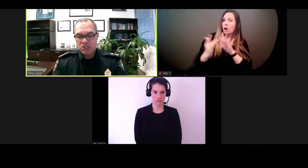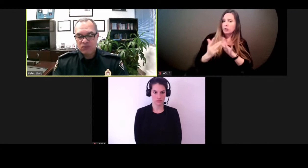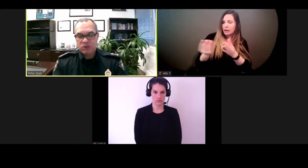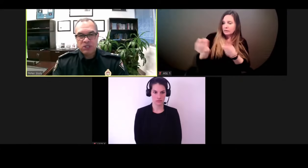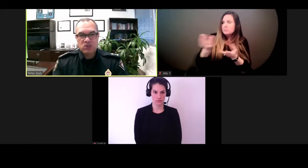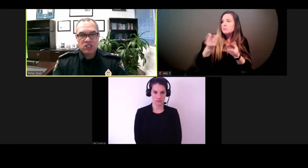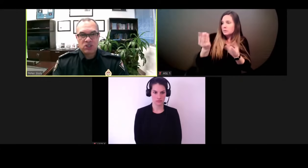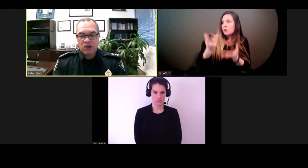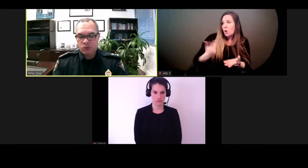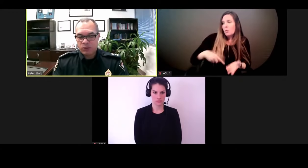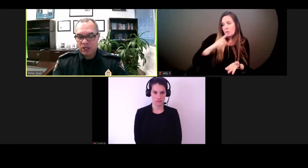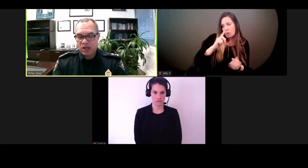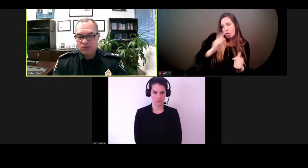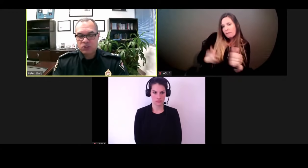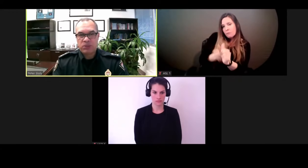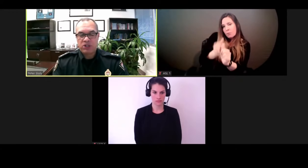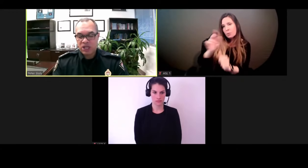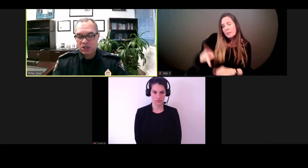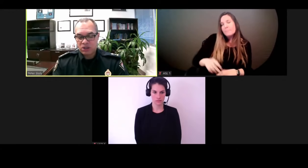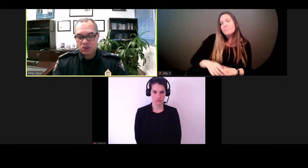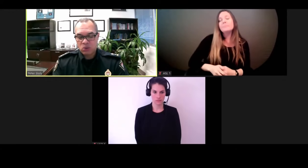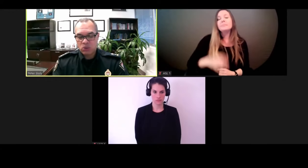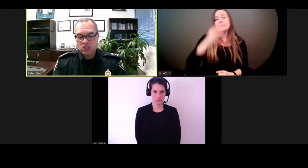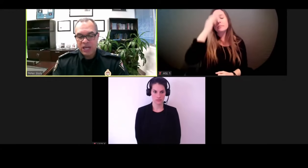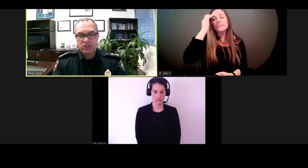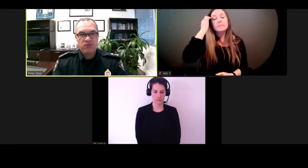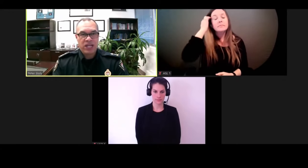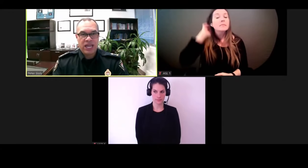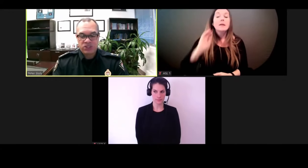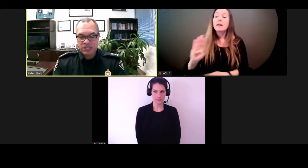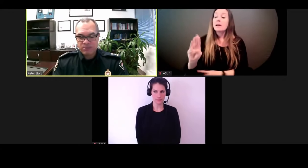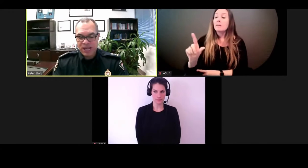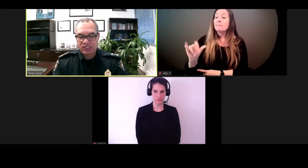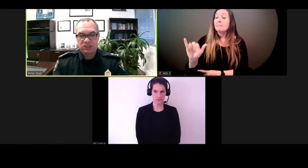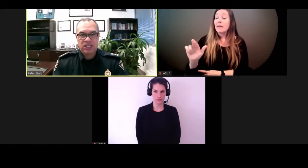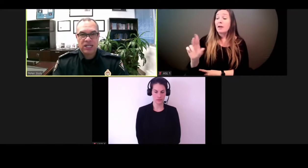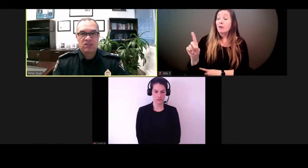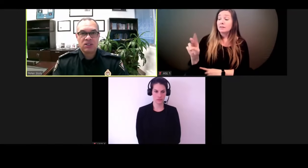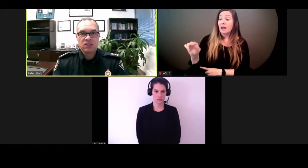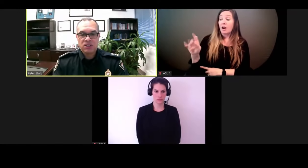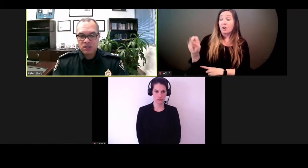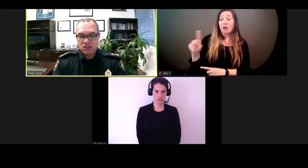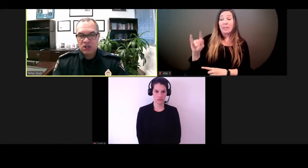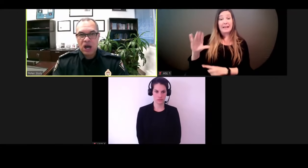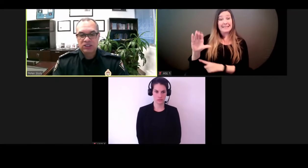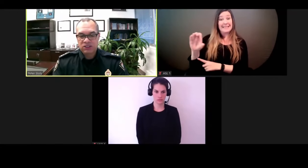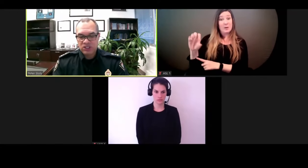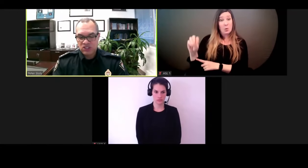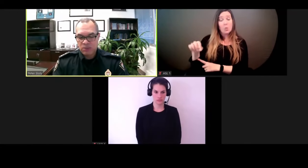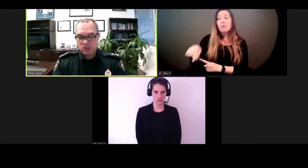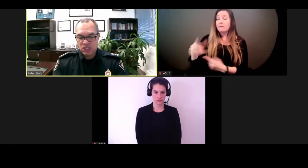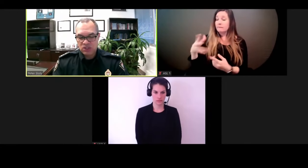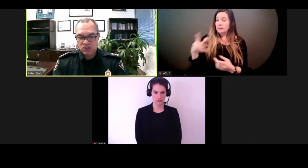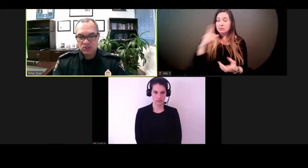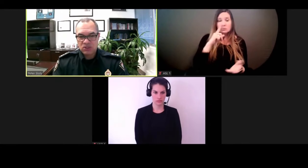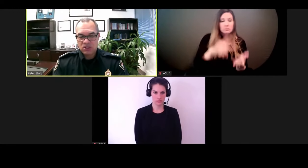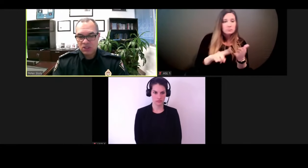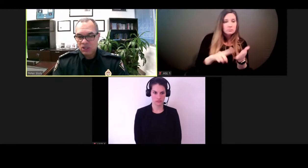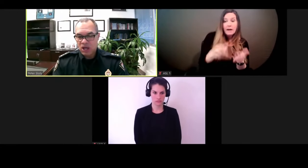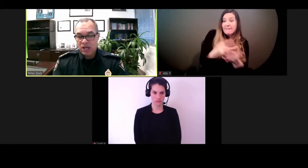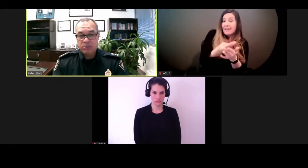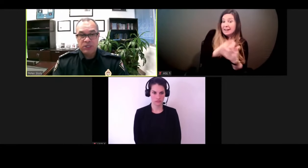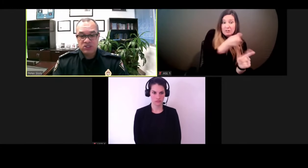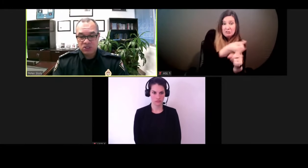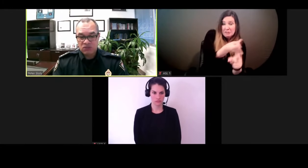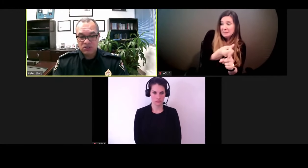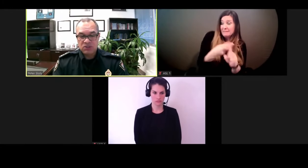Our Chief Administration Officer, Blair Dunker, will lay out the financial impacts to date, the costs of these demonstrations